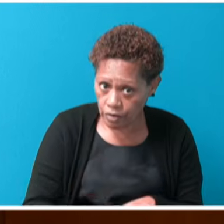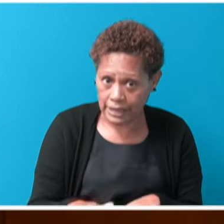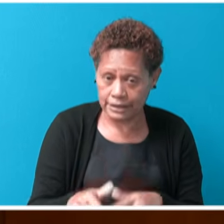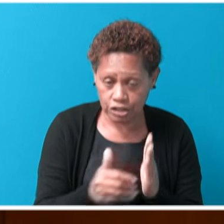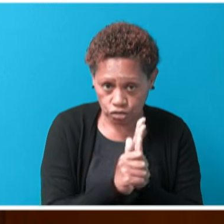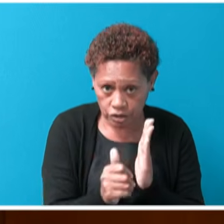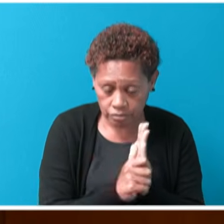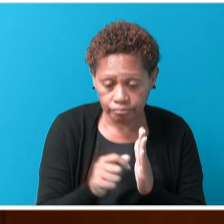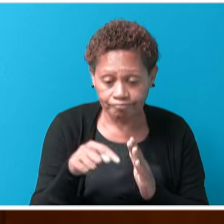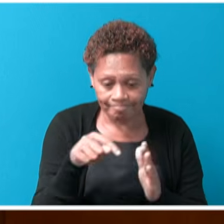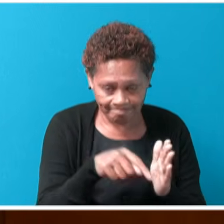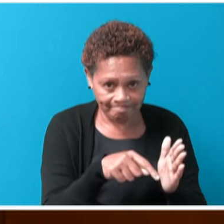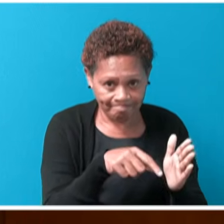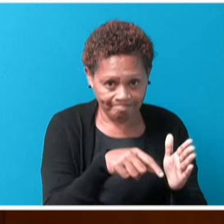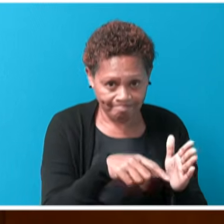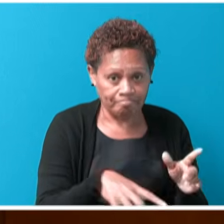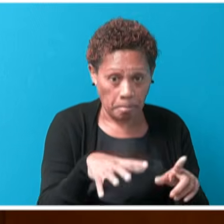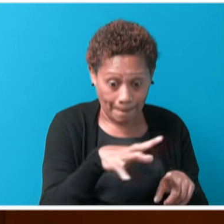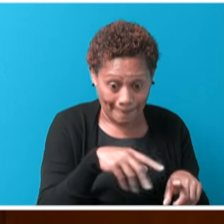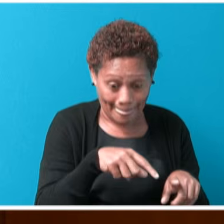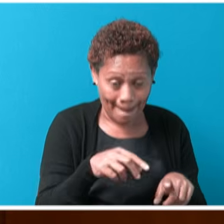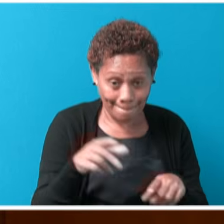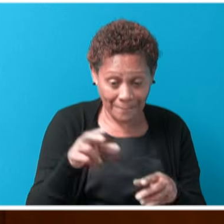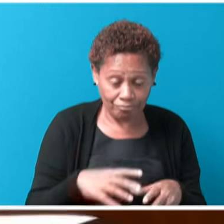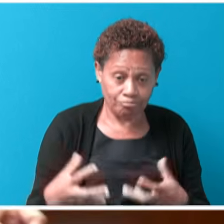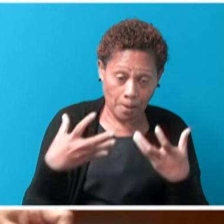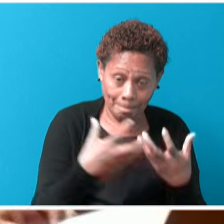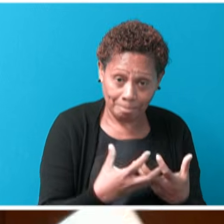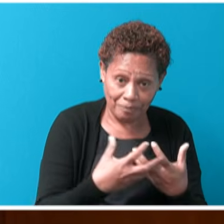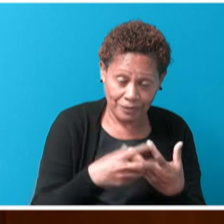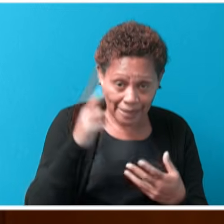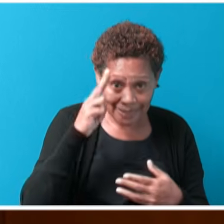are in place to meet national priorities today